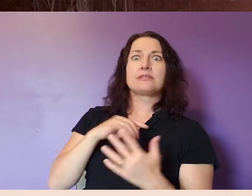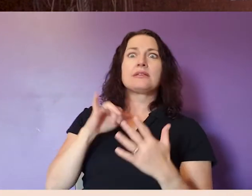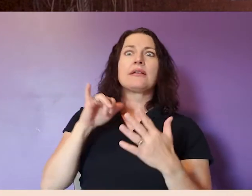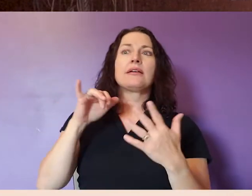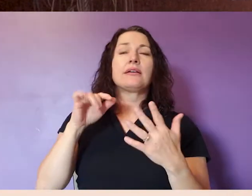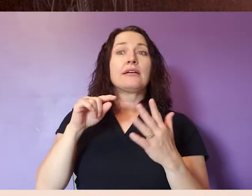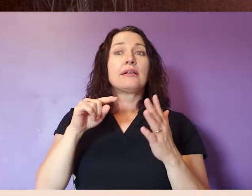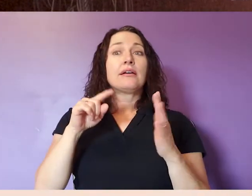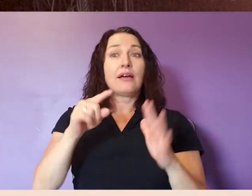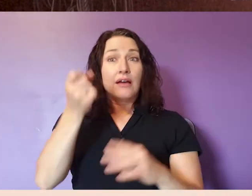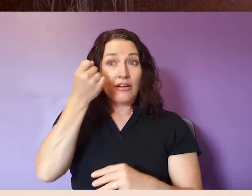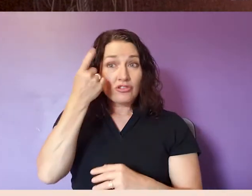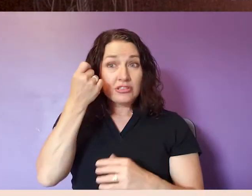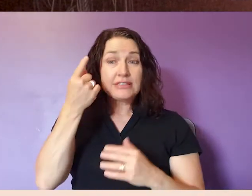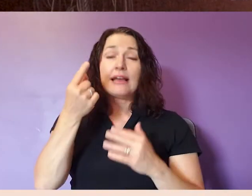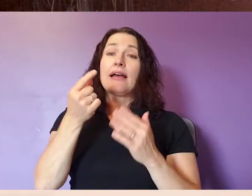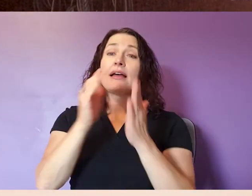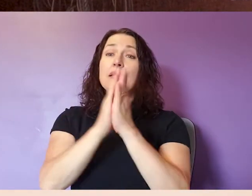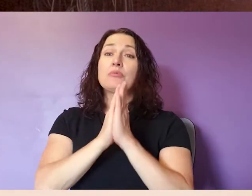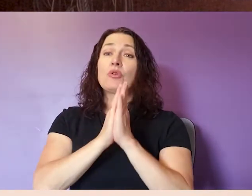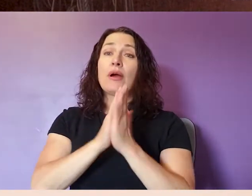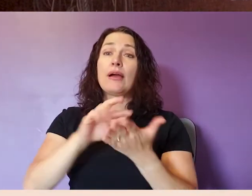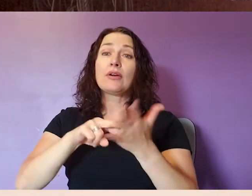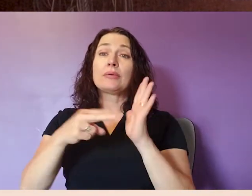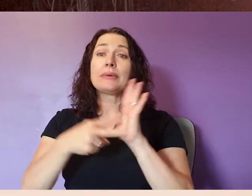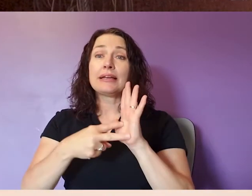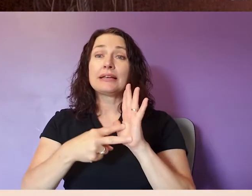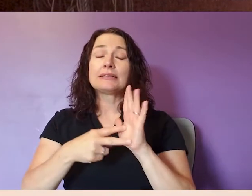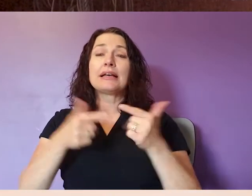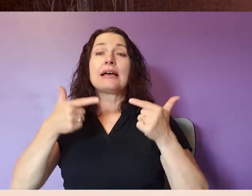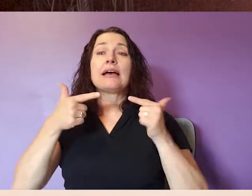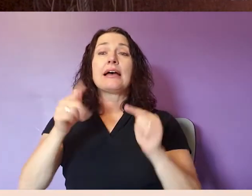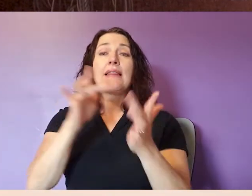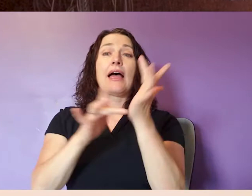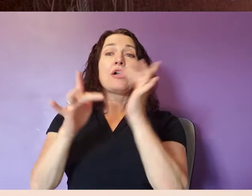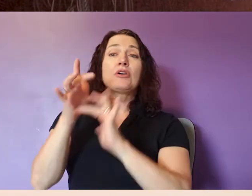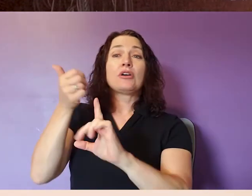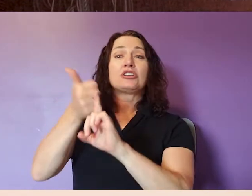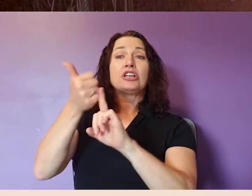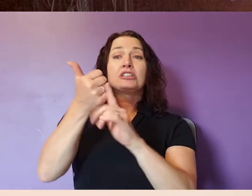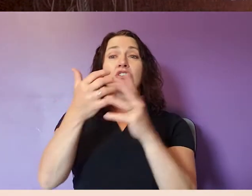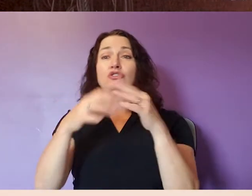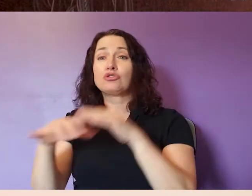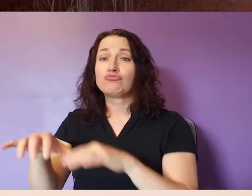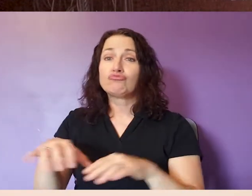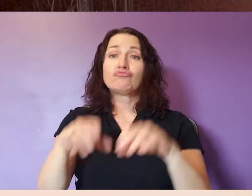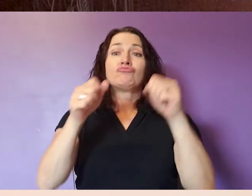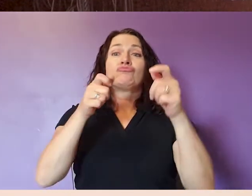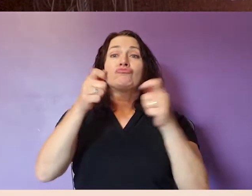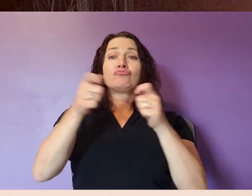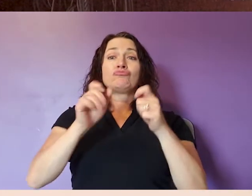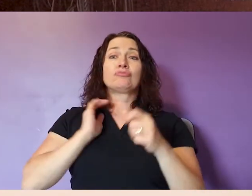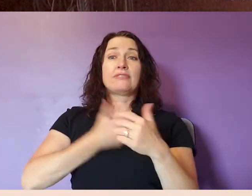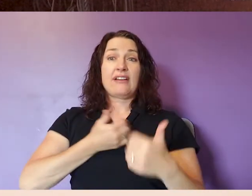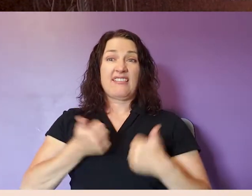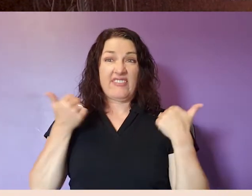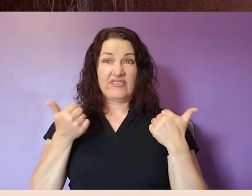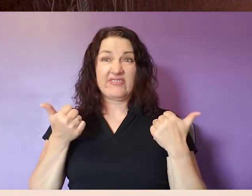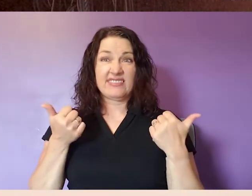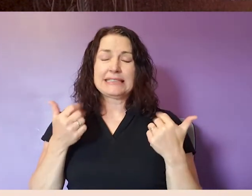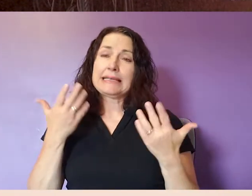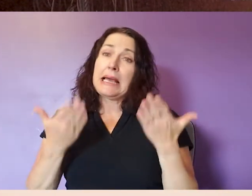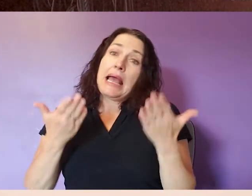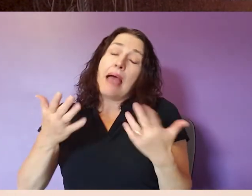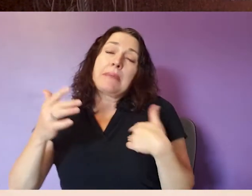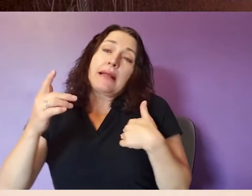is taking time to let jesus be shepherd of our lives that that maybe and this happens